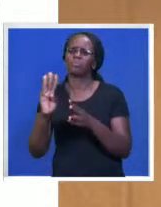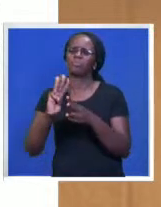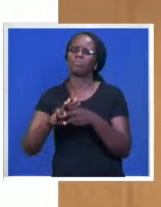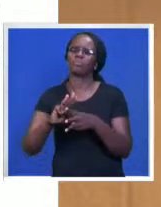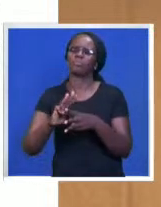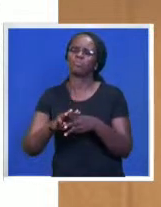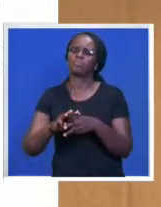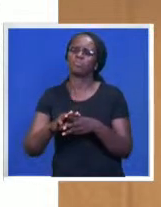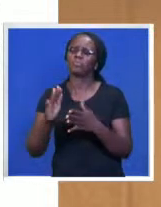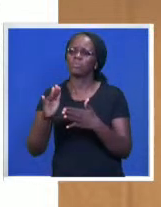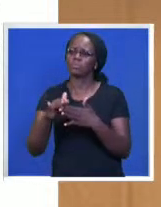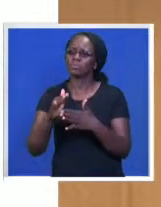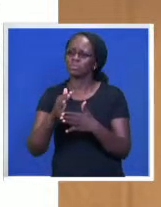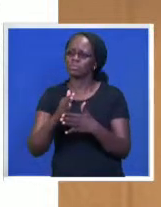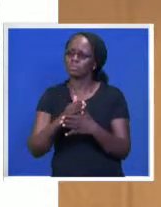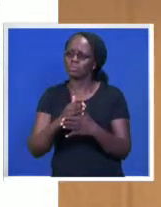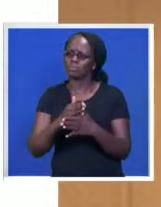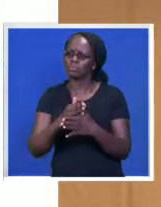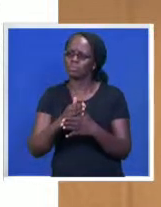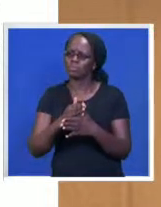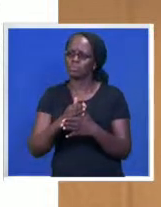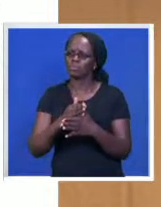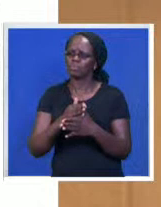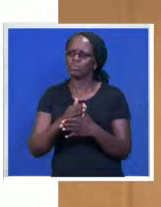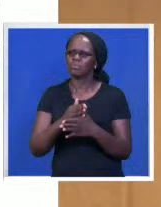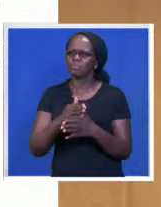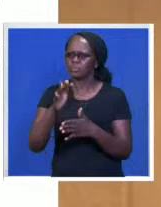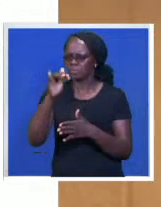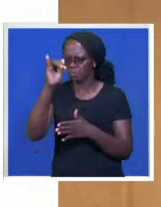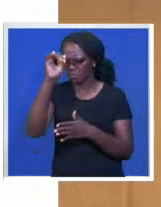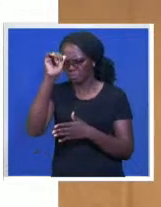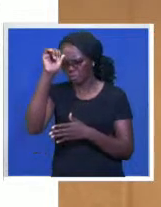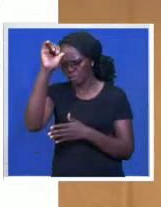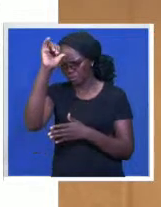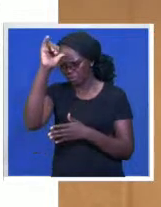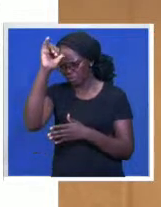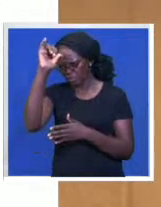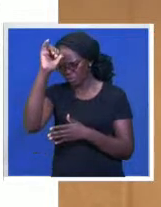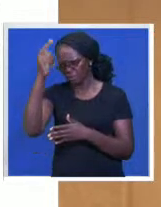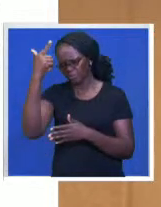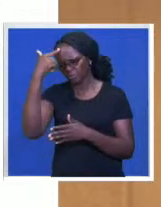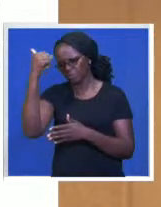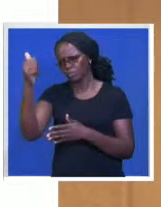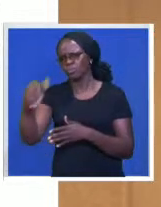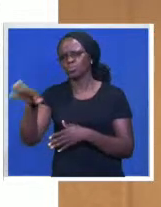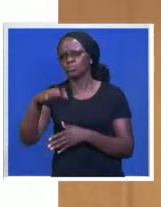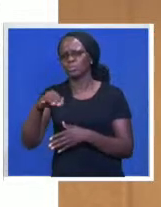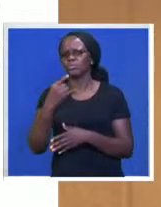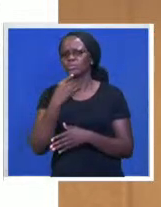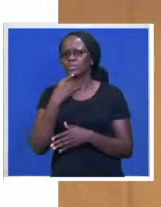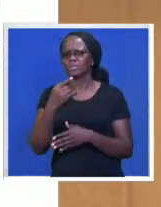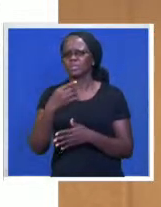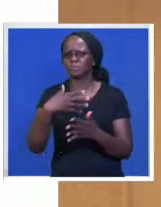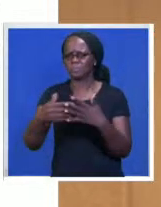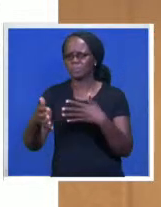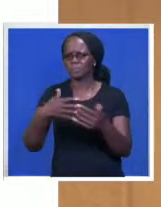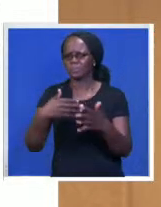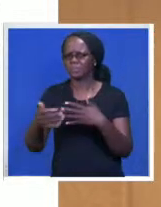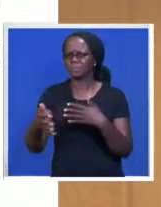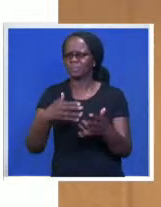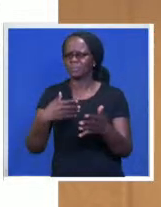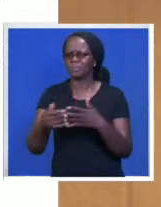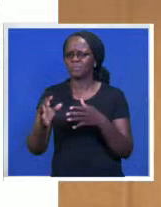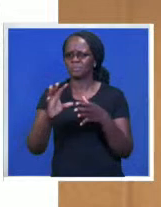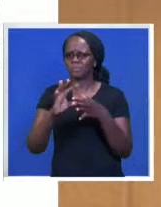Why? Because your parents have authority over you. They are the ones who are liable for you. They are the ones who are taking care of you. They are the